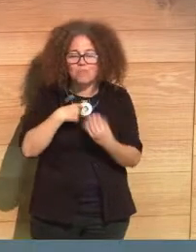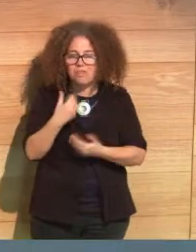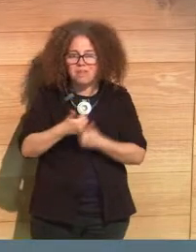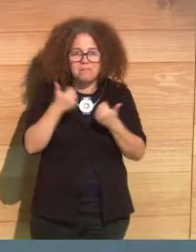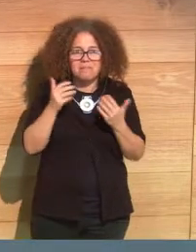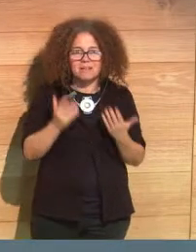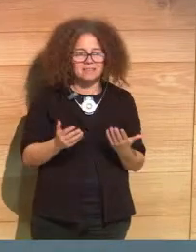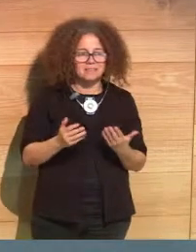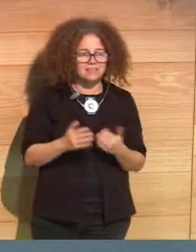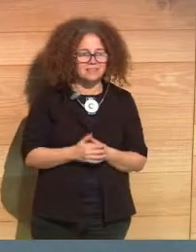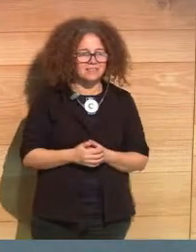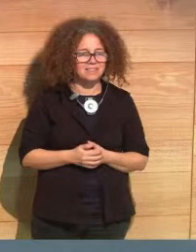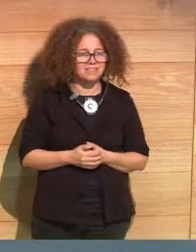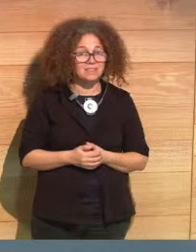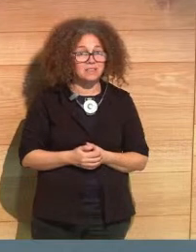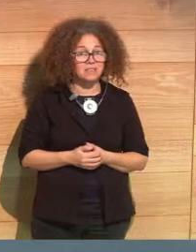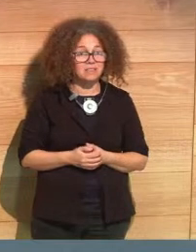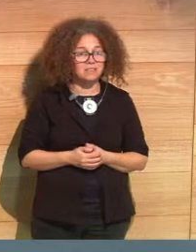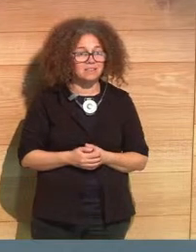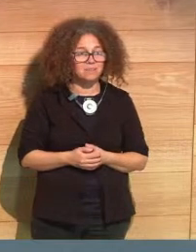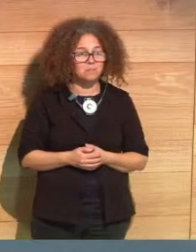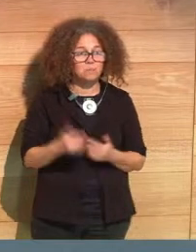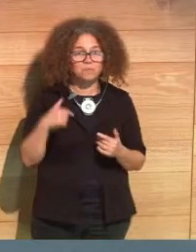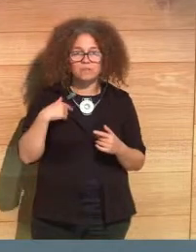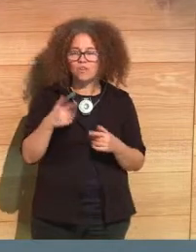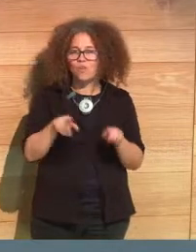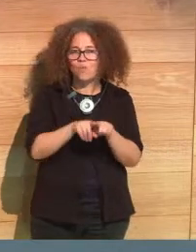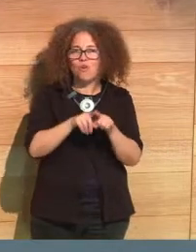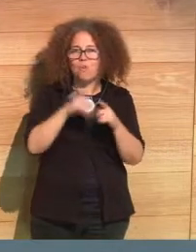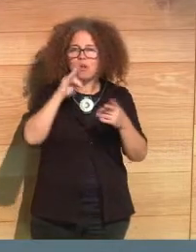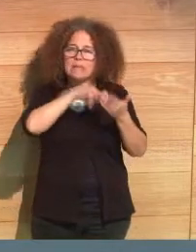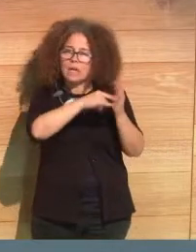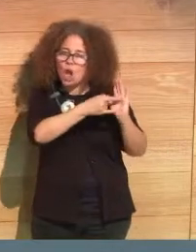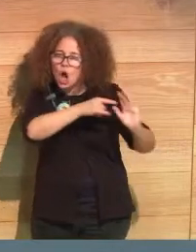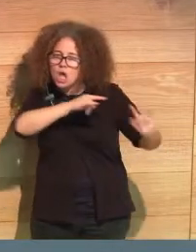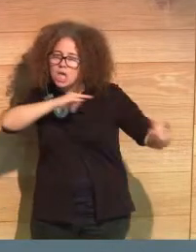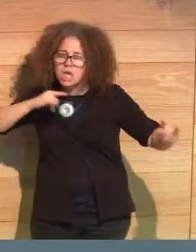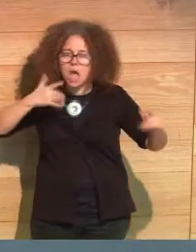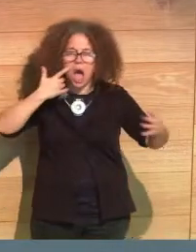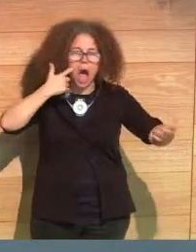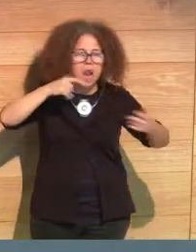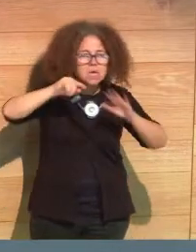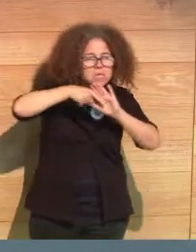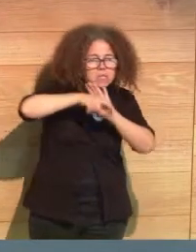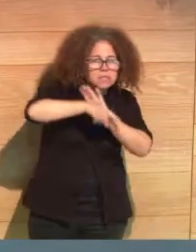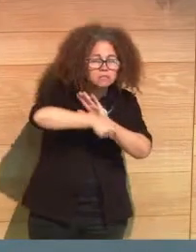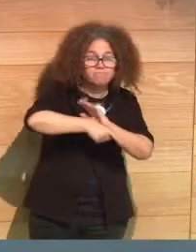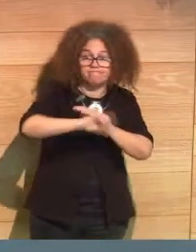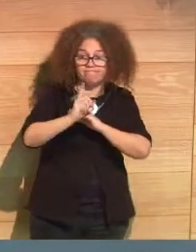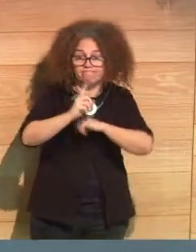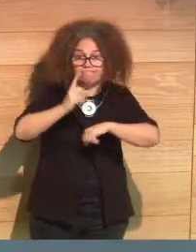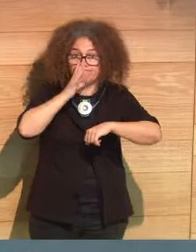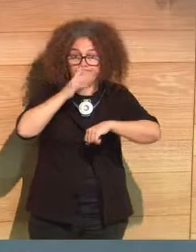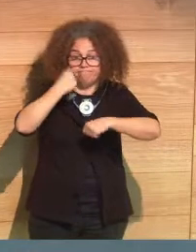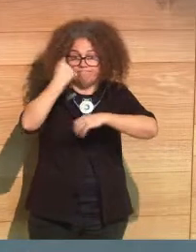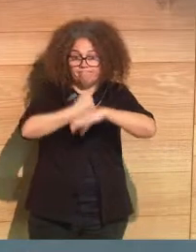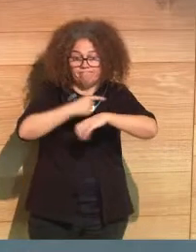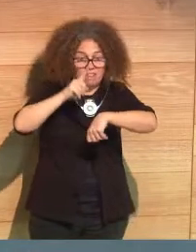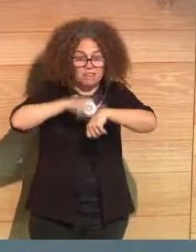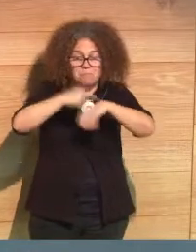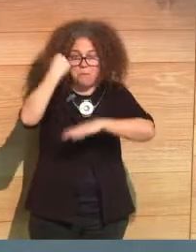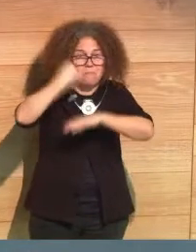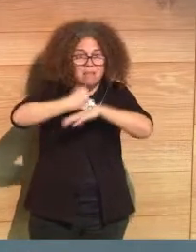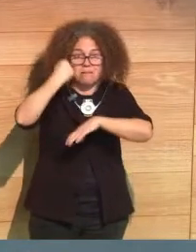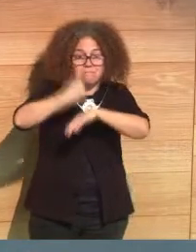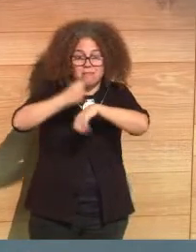do anything super ambitious in terms of technology because it had to be quick. So I had to find a